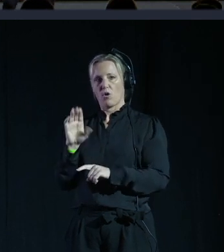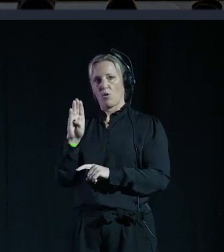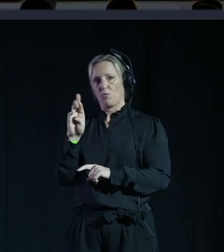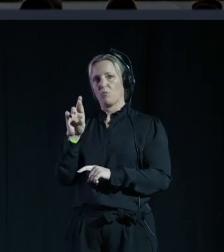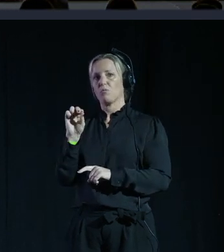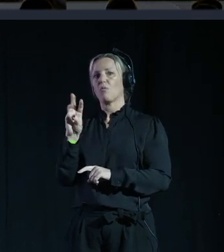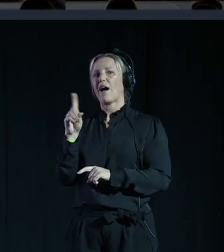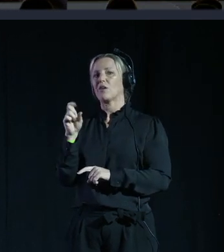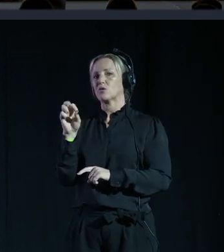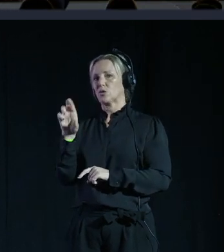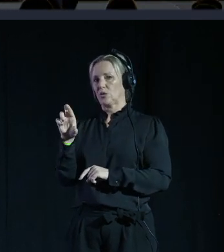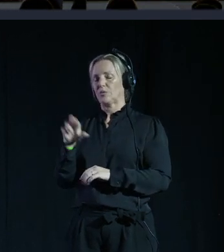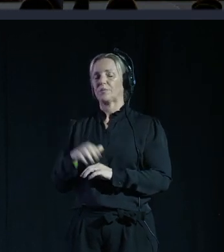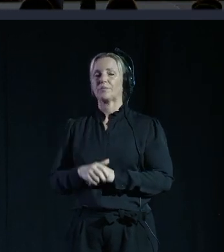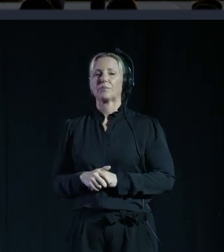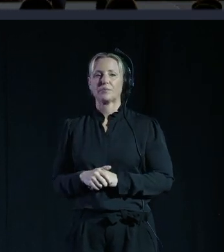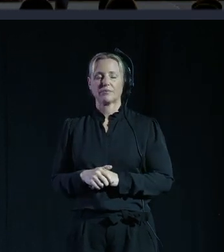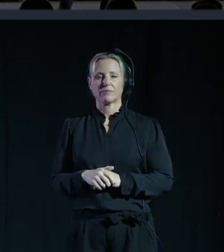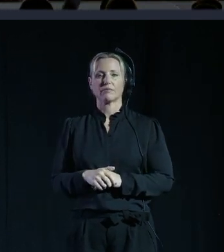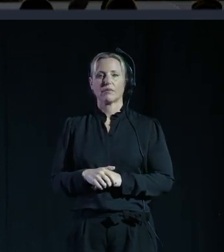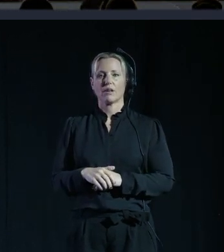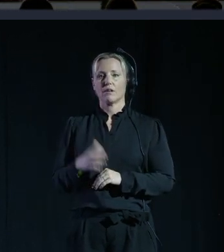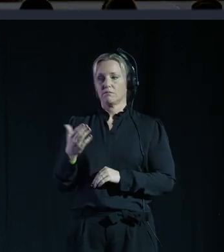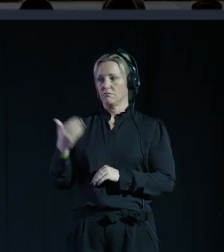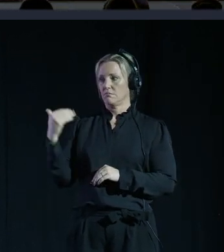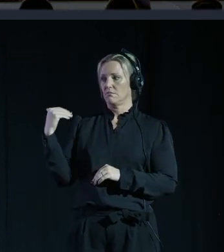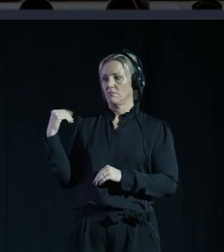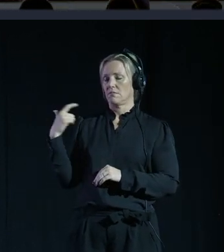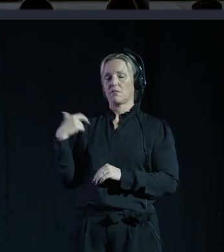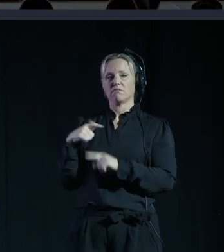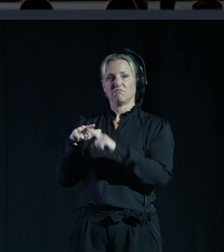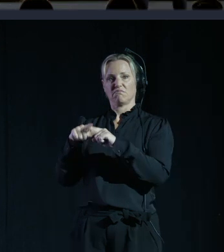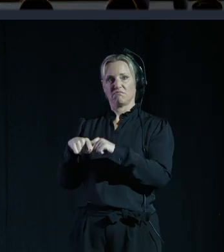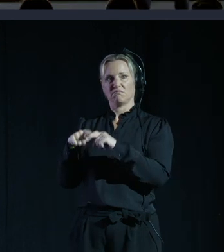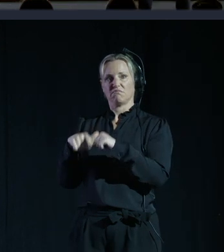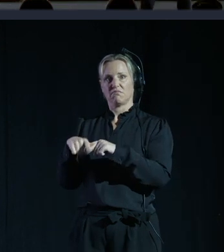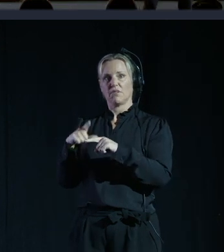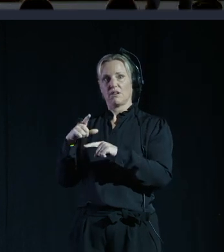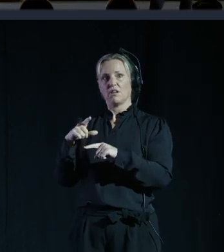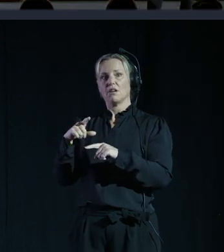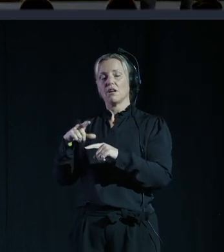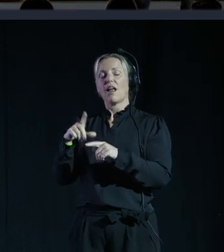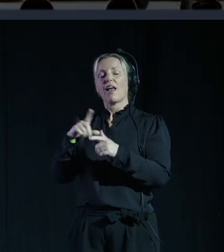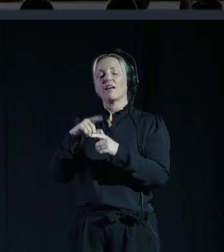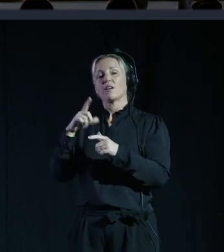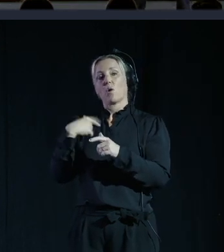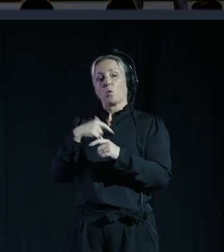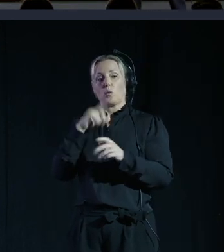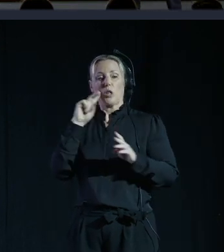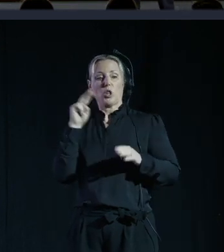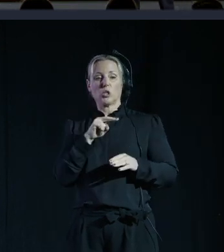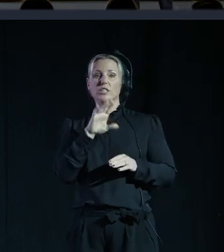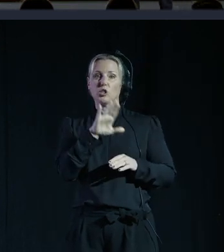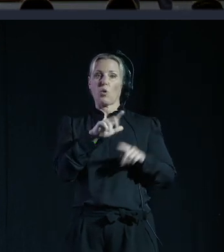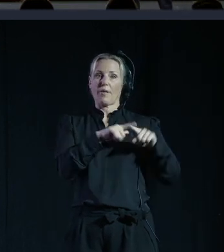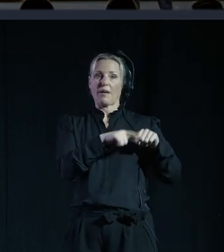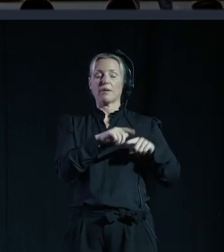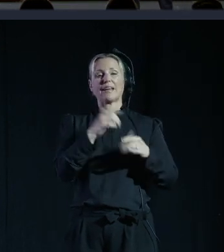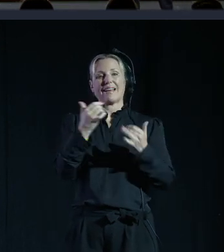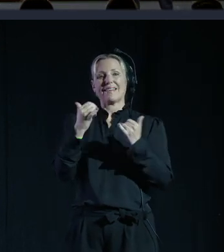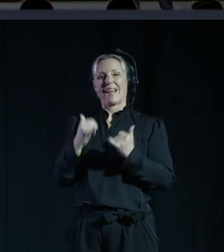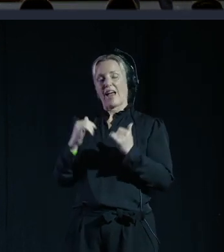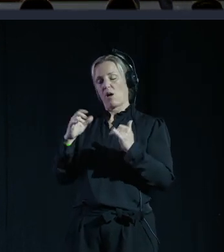time focusing on performance and reliability. And then this year, we turned our focus back to production, back to how we can help you